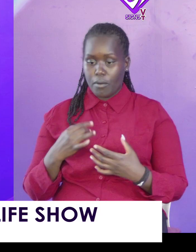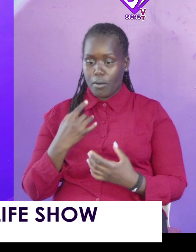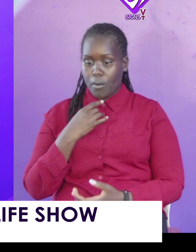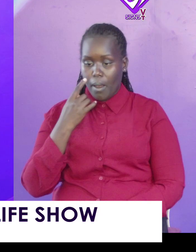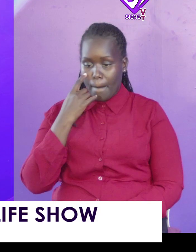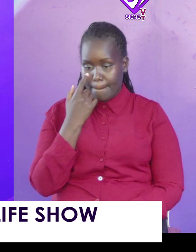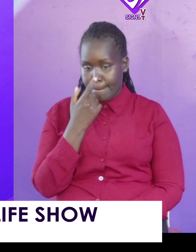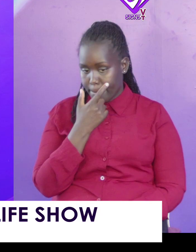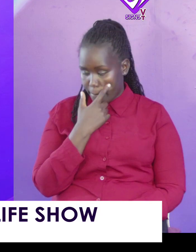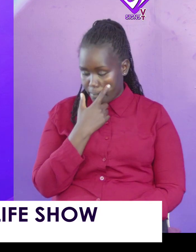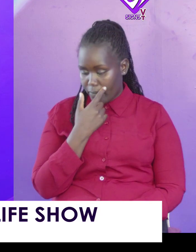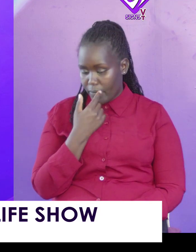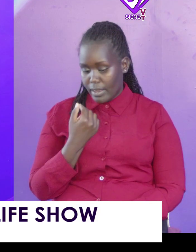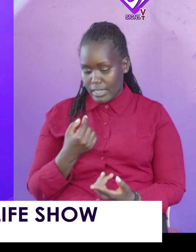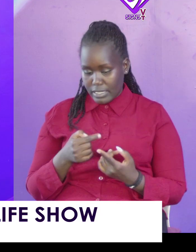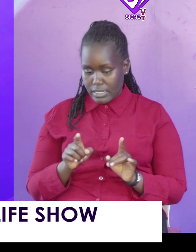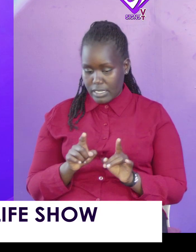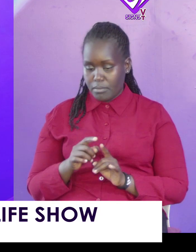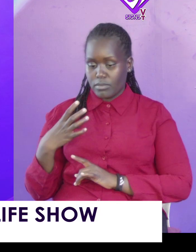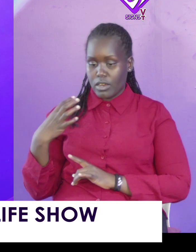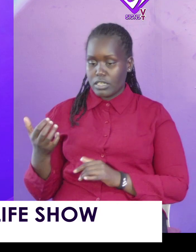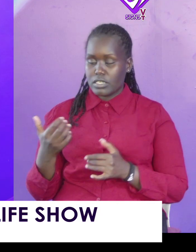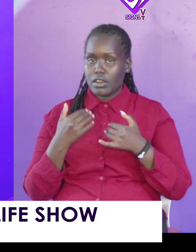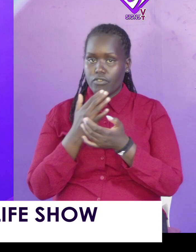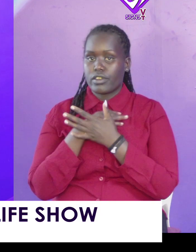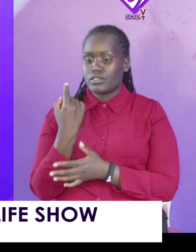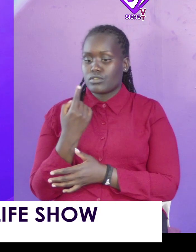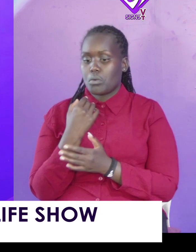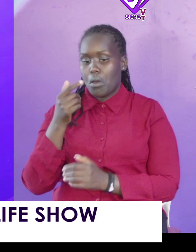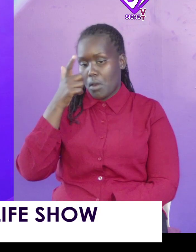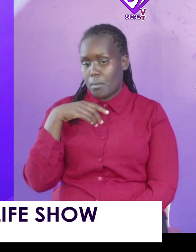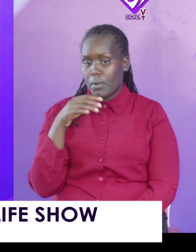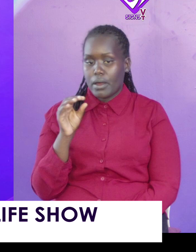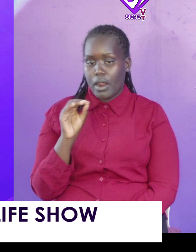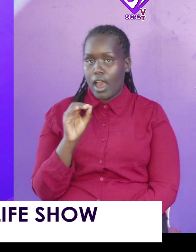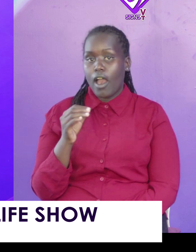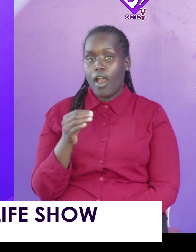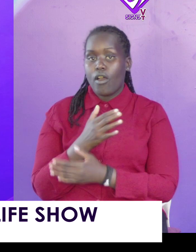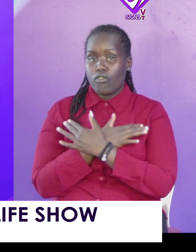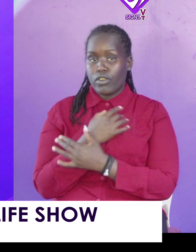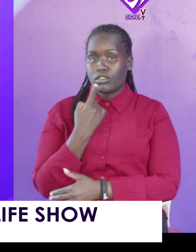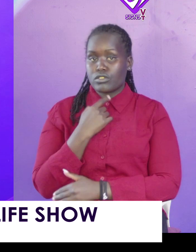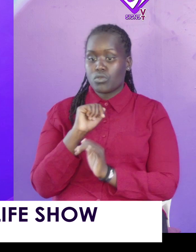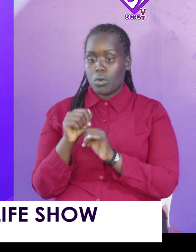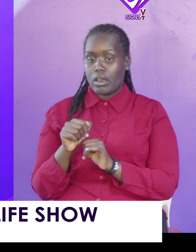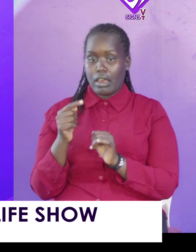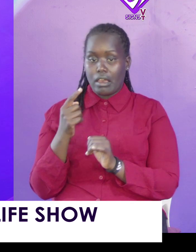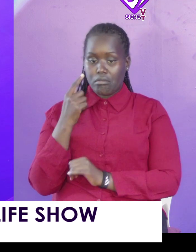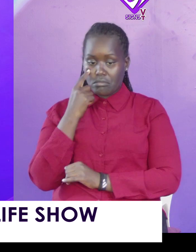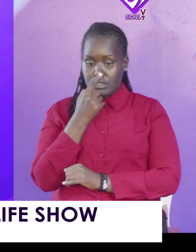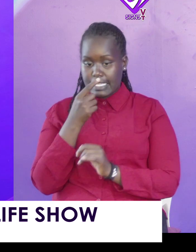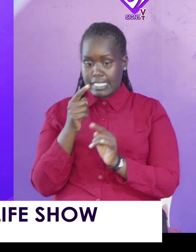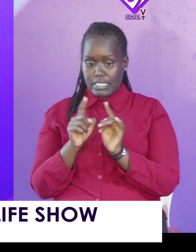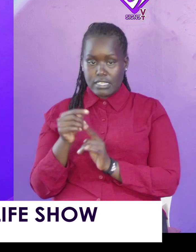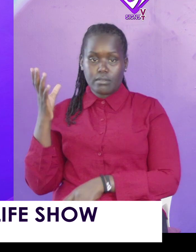rich. I don't have to have friends who are only blind. I want friends who can also see or hear. Friends who are deaf or